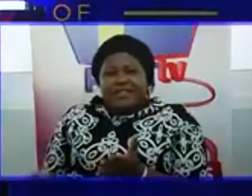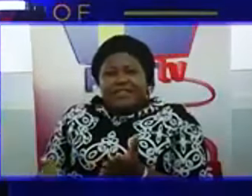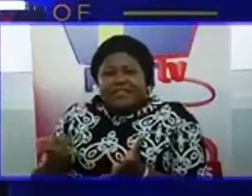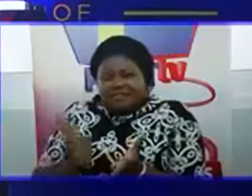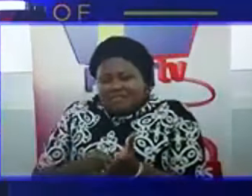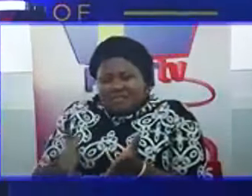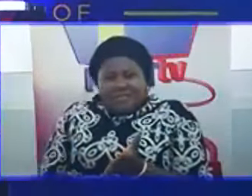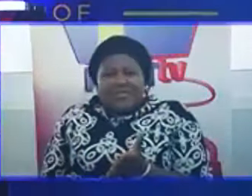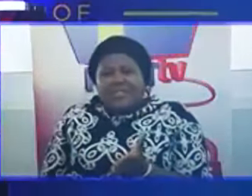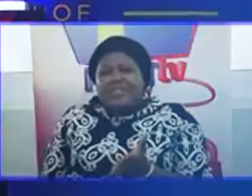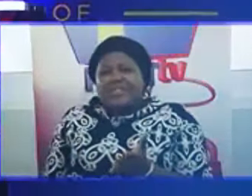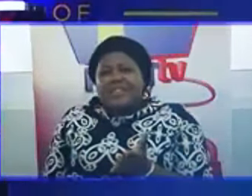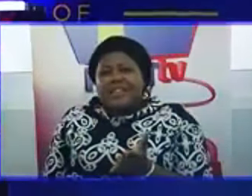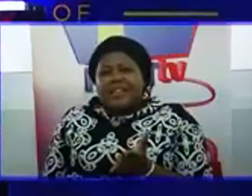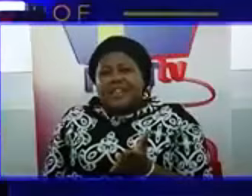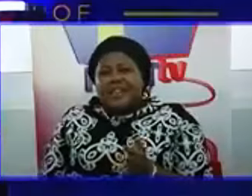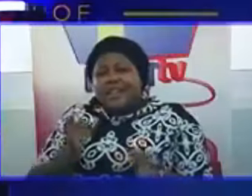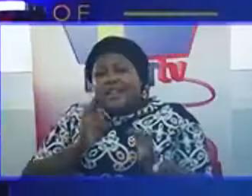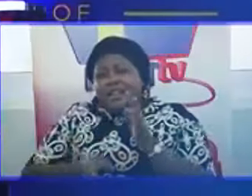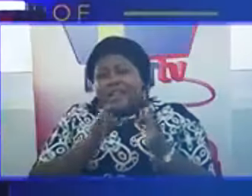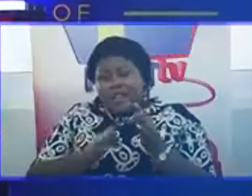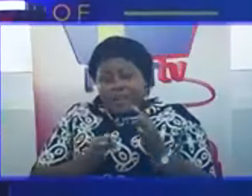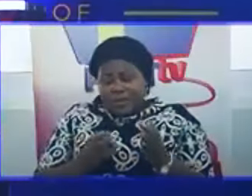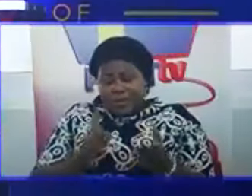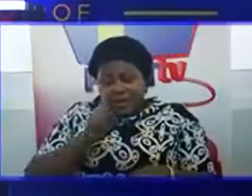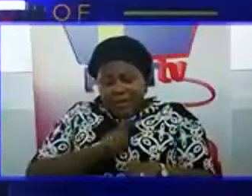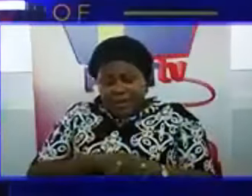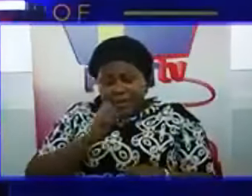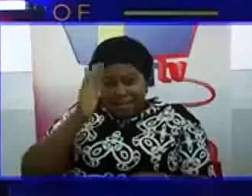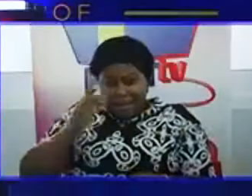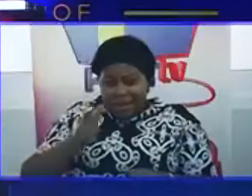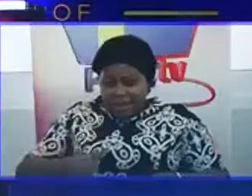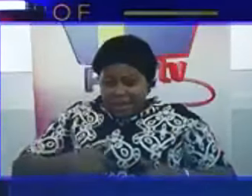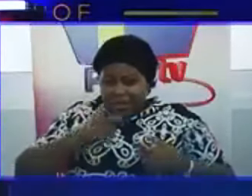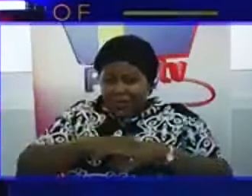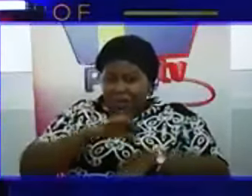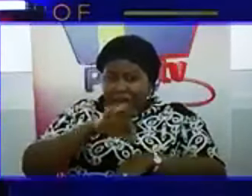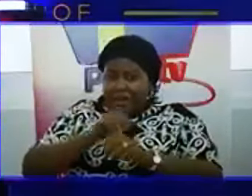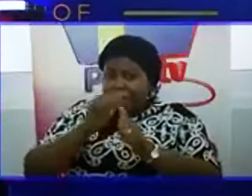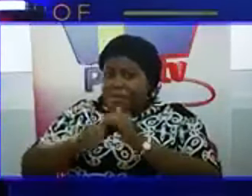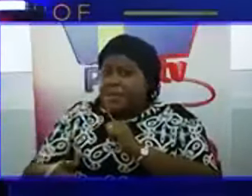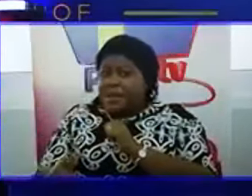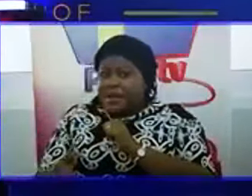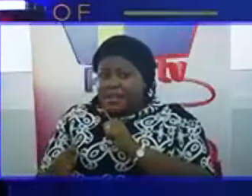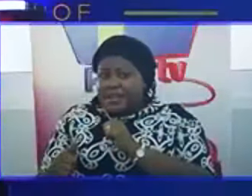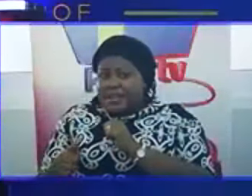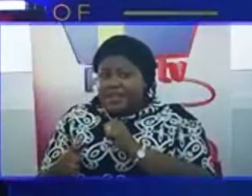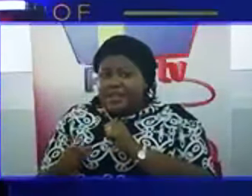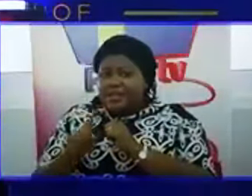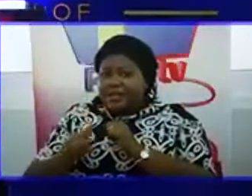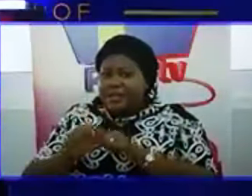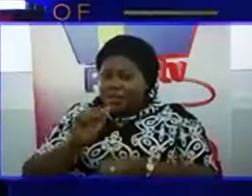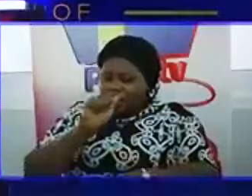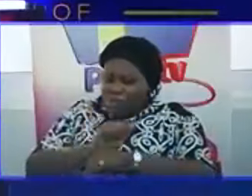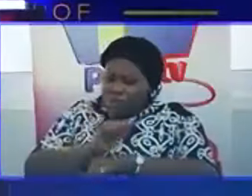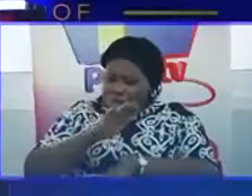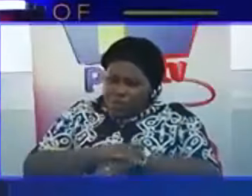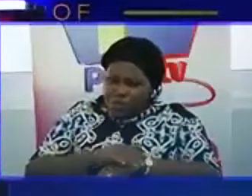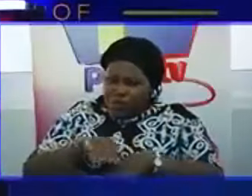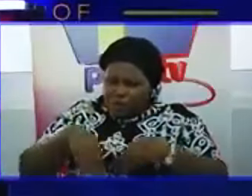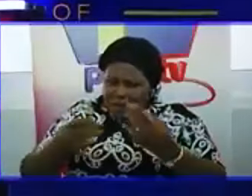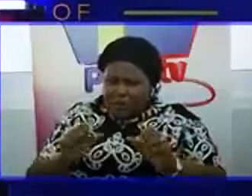by God before you came, then when he was working on you, he was putting abilities in